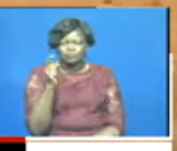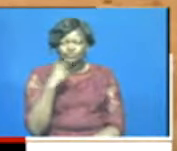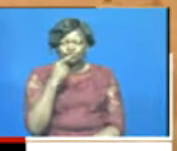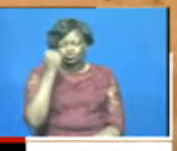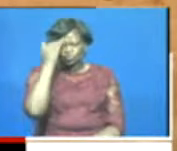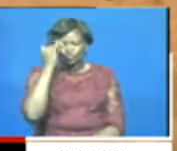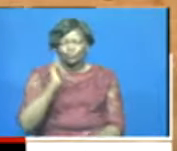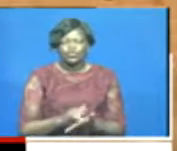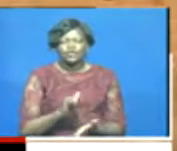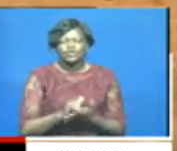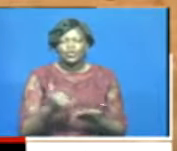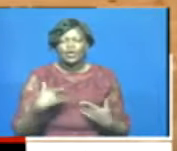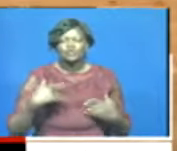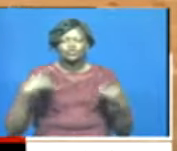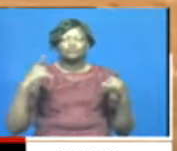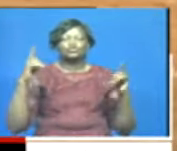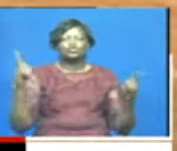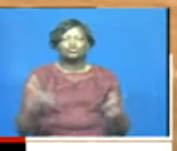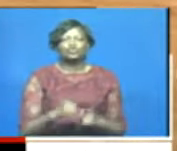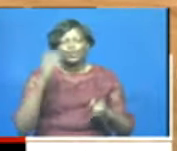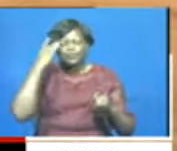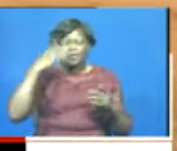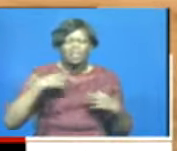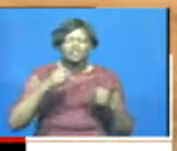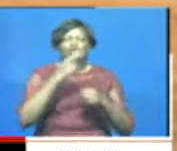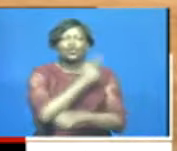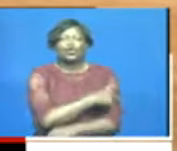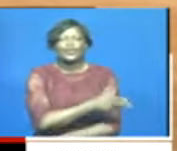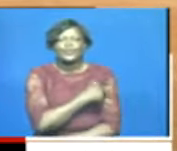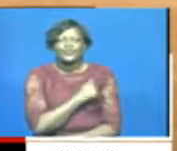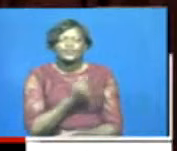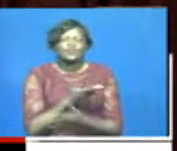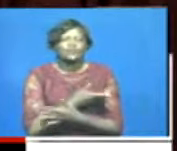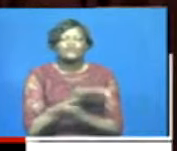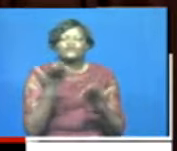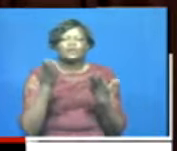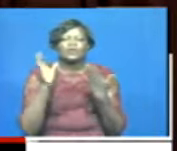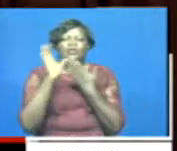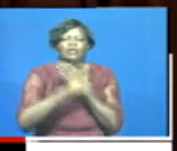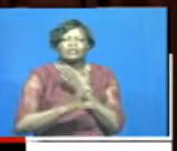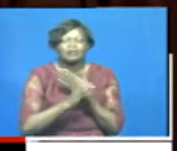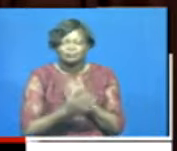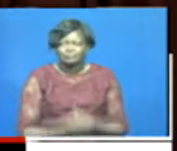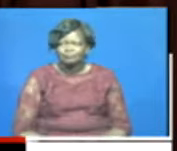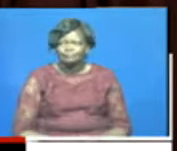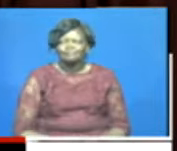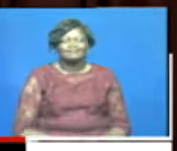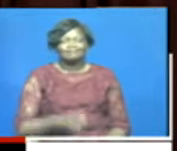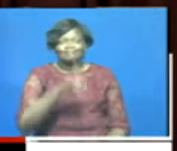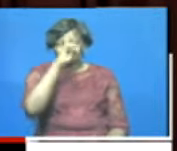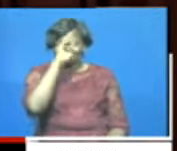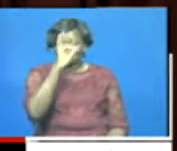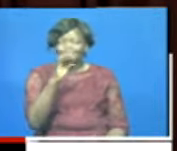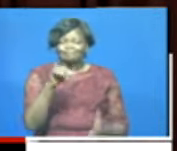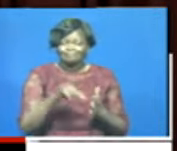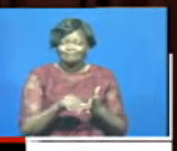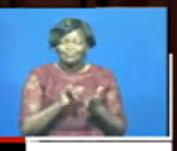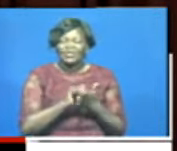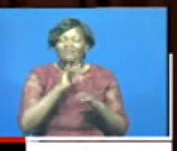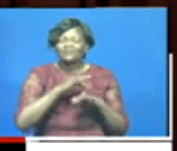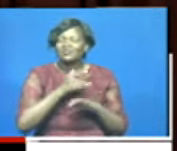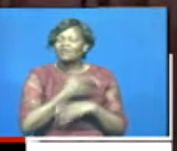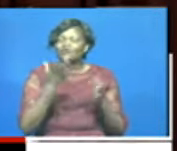there was shortage of mental health facilities across the country. A very serious problem that affects almost every